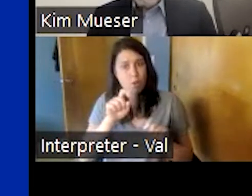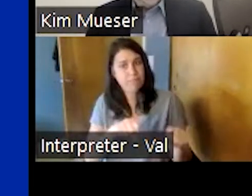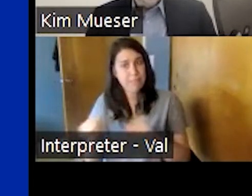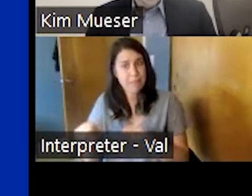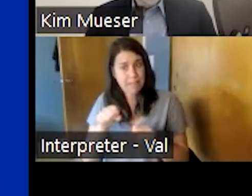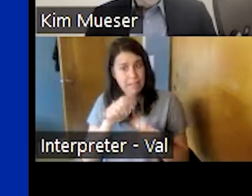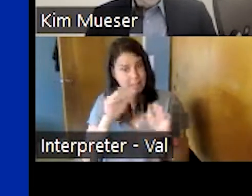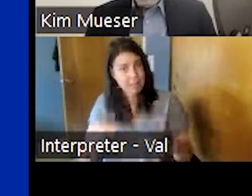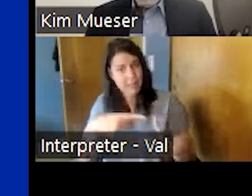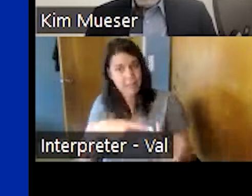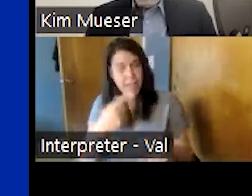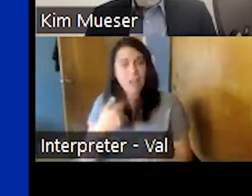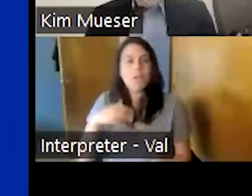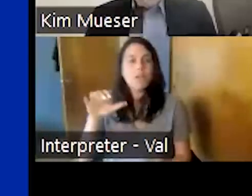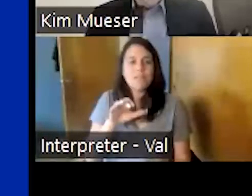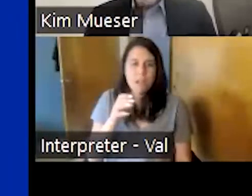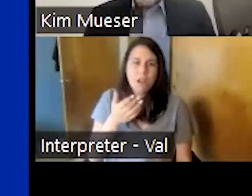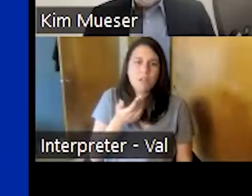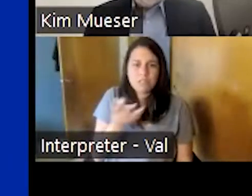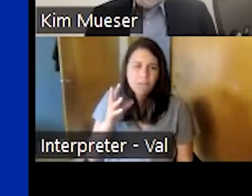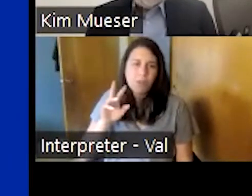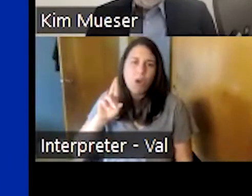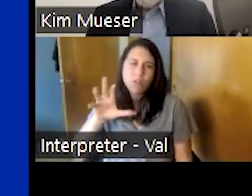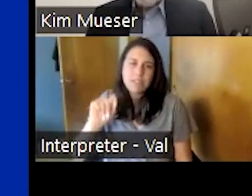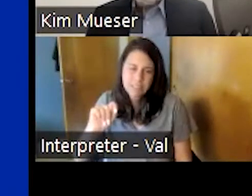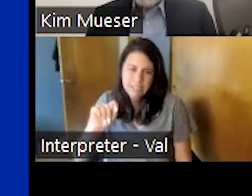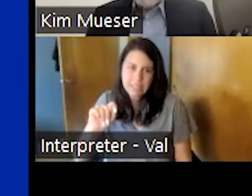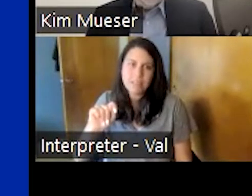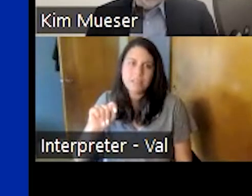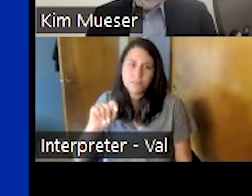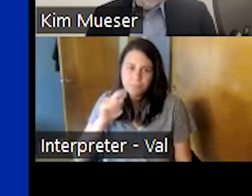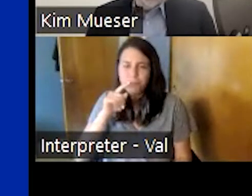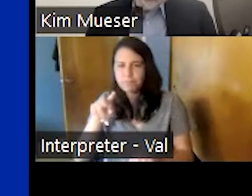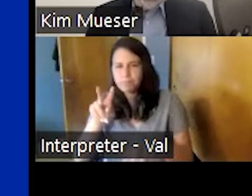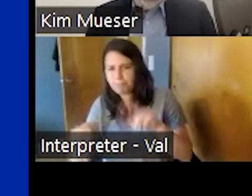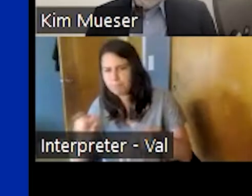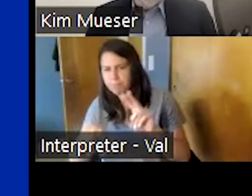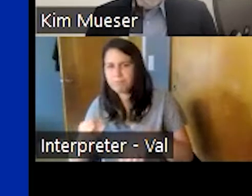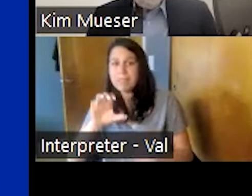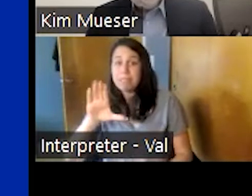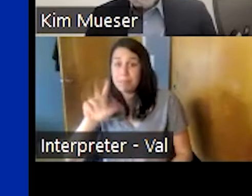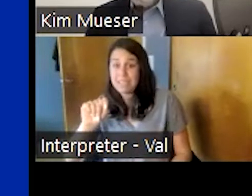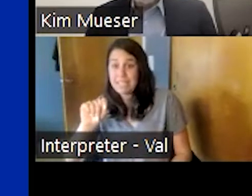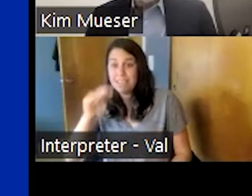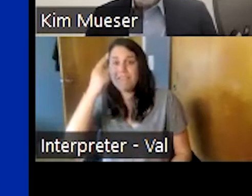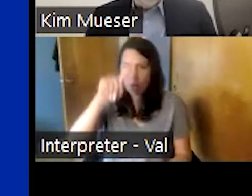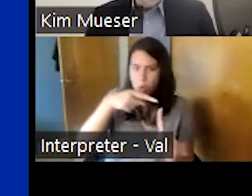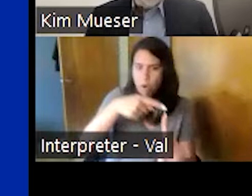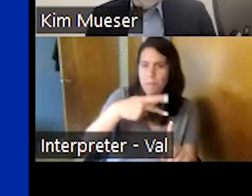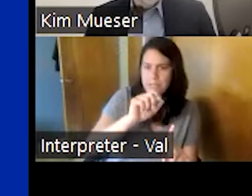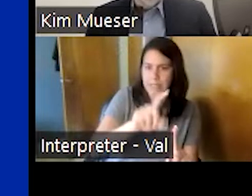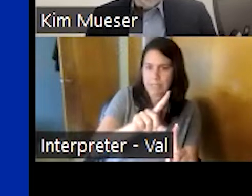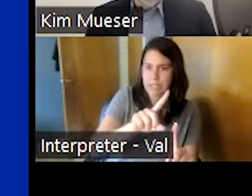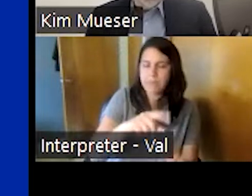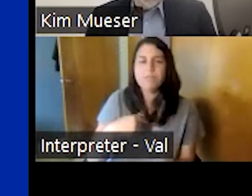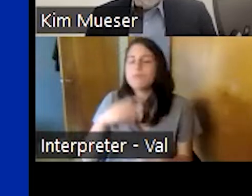controlled trials that we've done evaluating the CBT for PTSD program. And those are the 2 I'm going to focus on in a